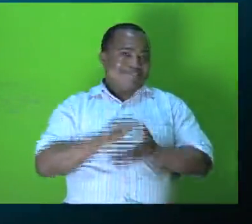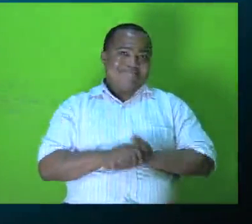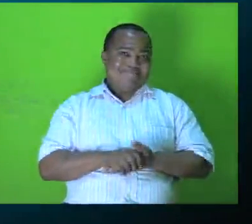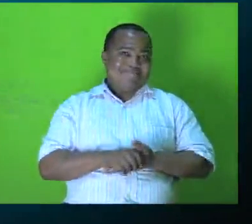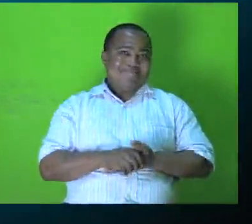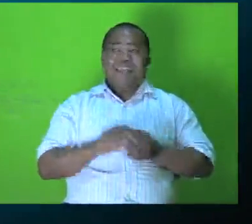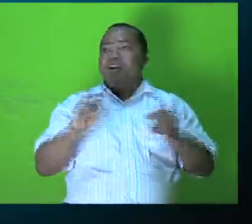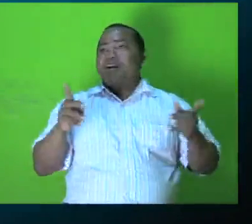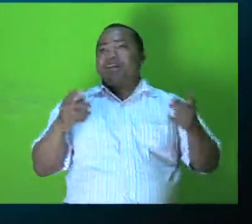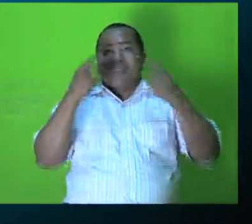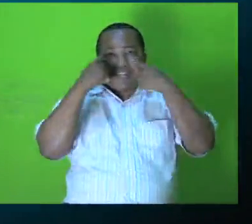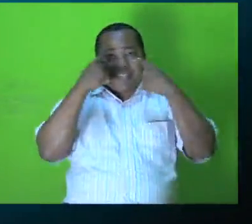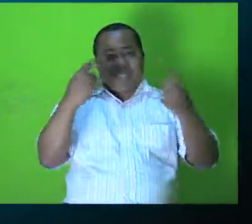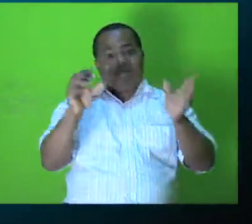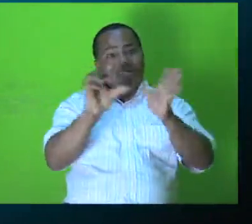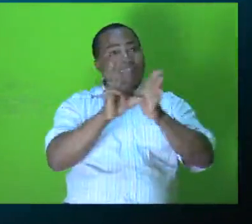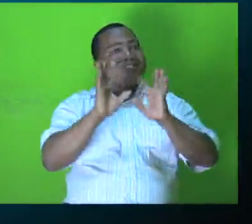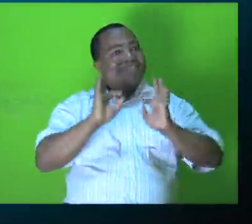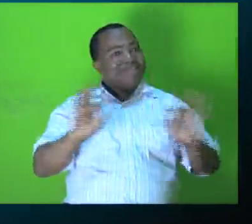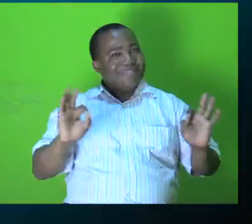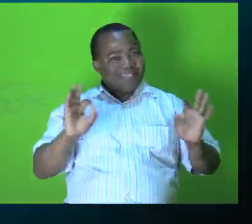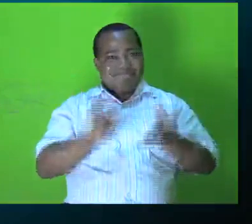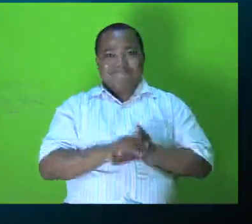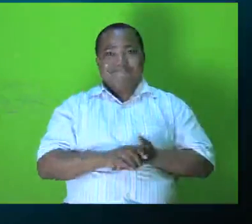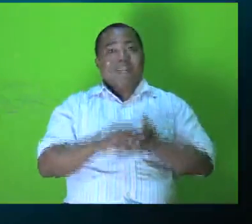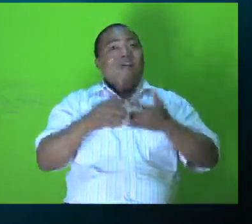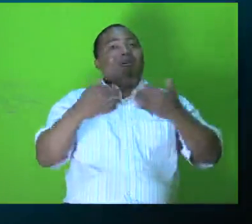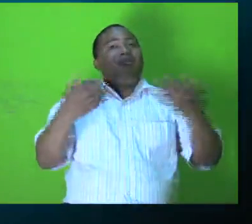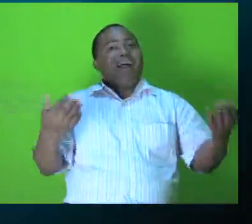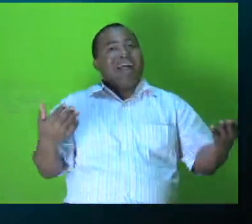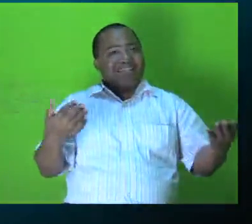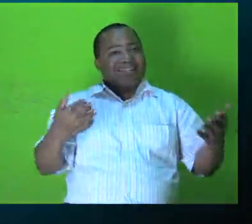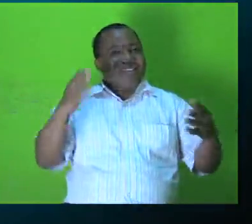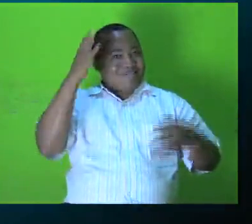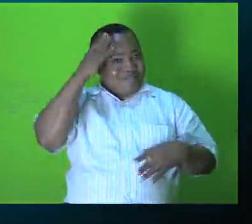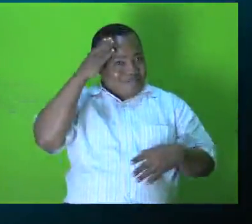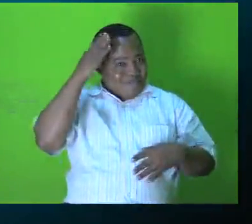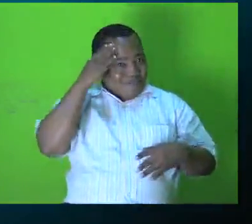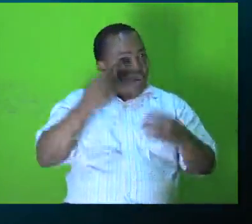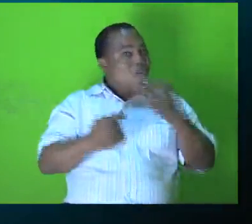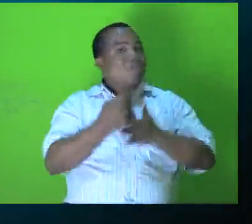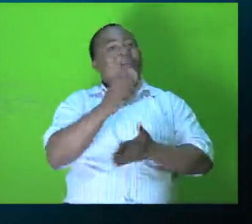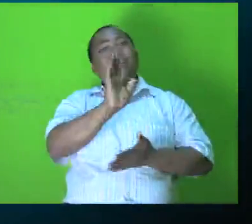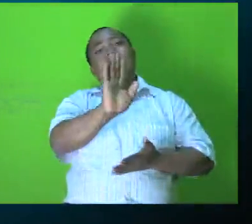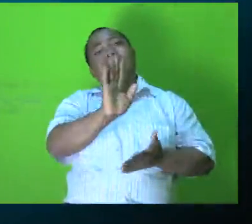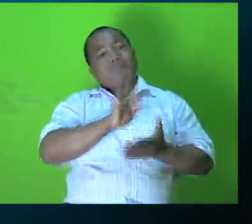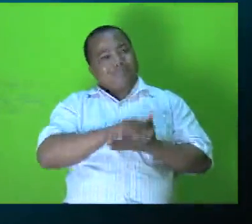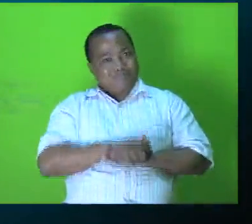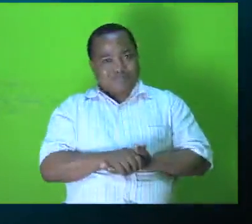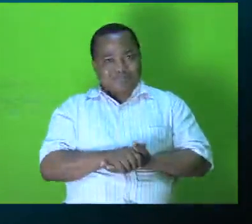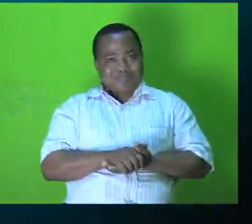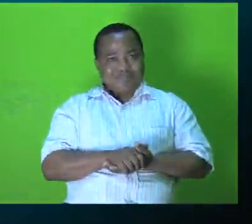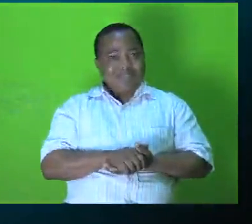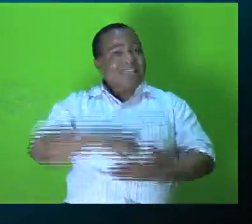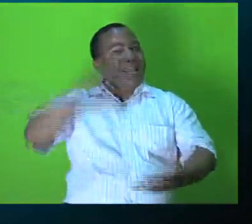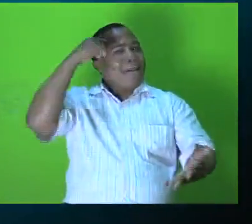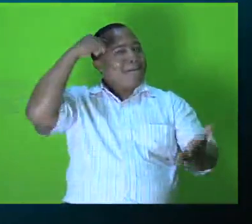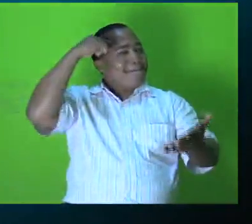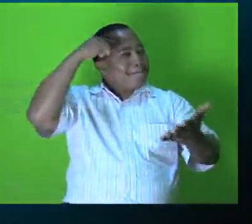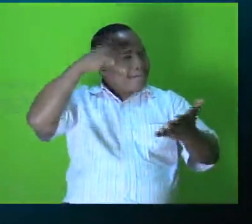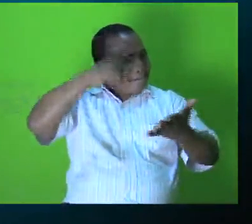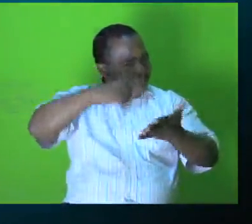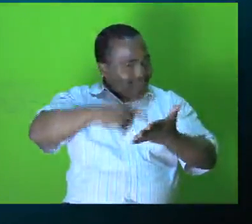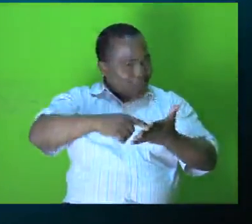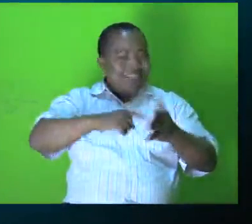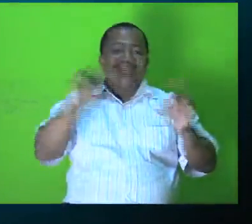My dear students, what I want to know from you is the meaning